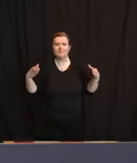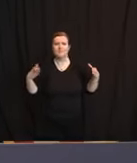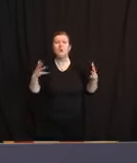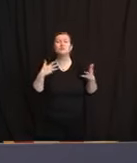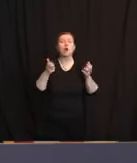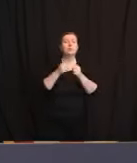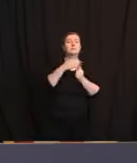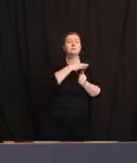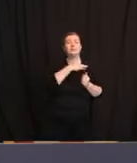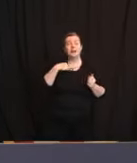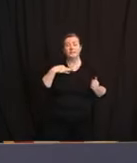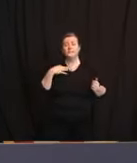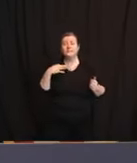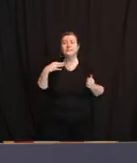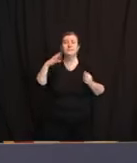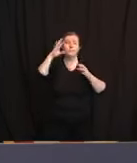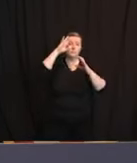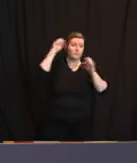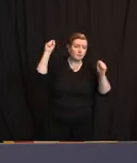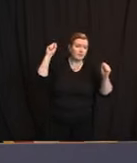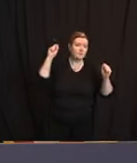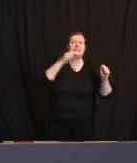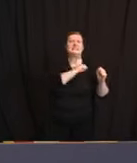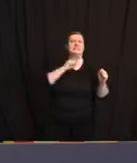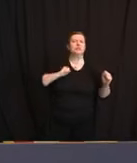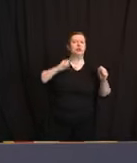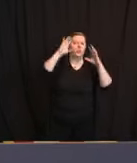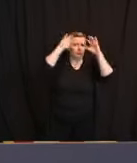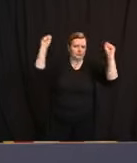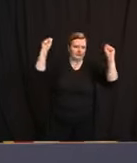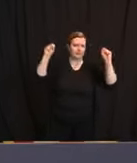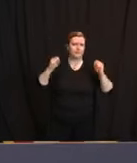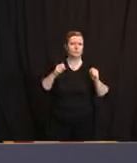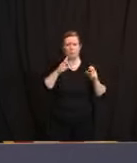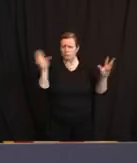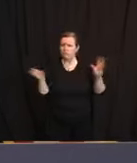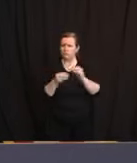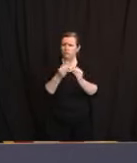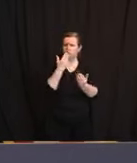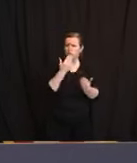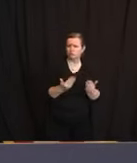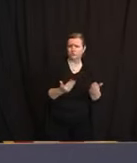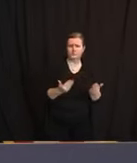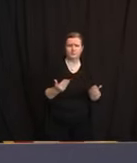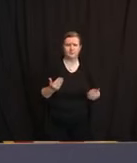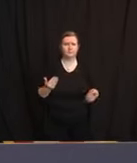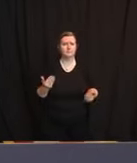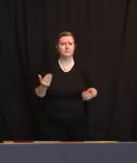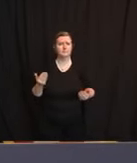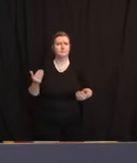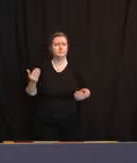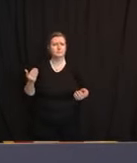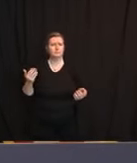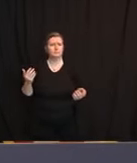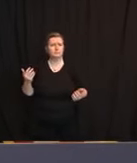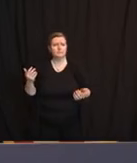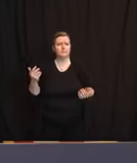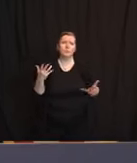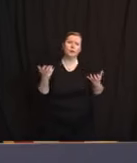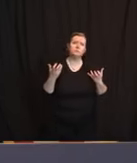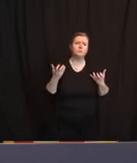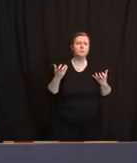things, including we all felt a good meeting was had yesterday at the working group level on bonding and our ability to take advantage of